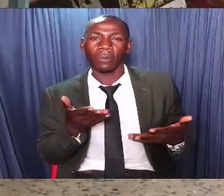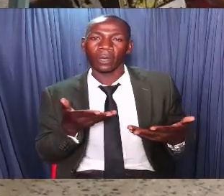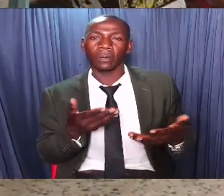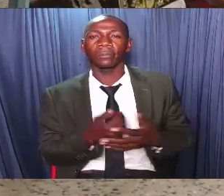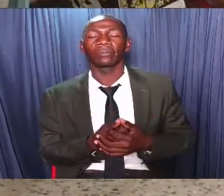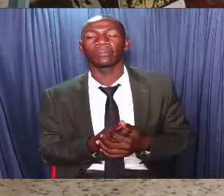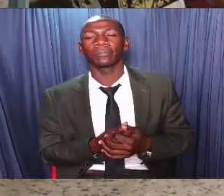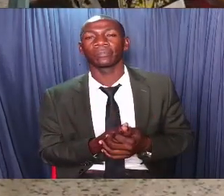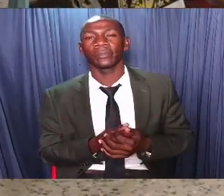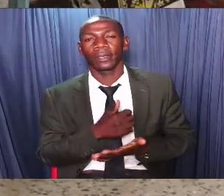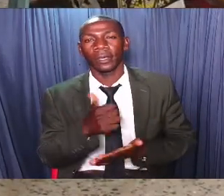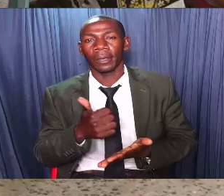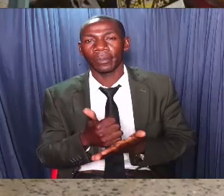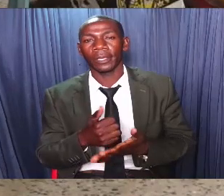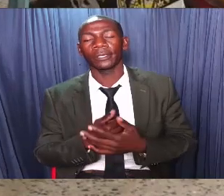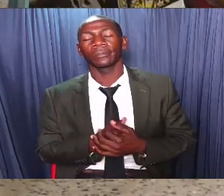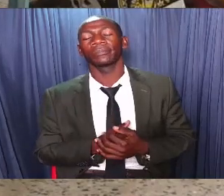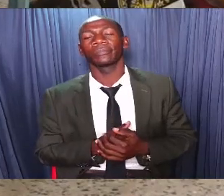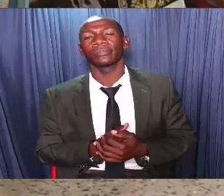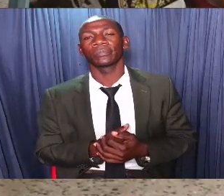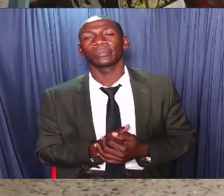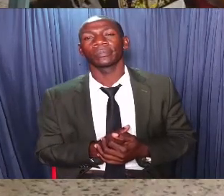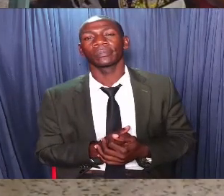Welcome. Amen. Amen.